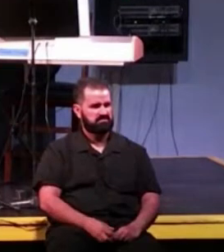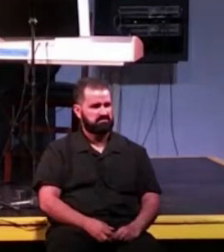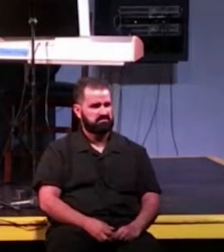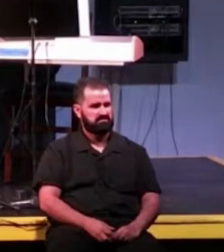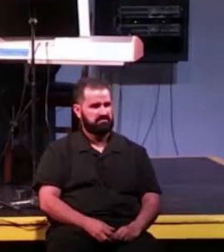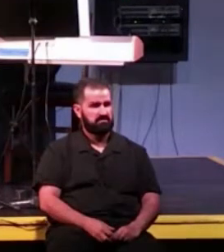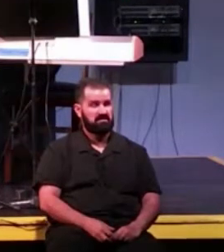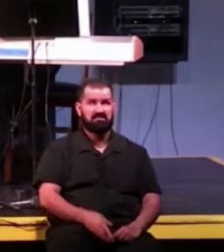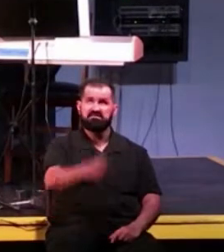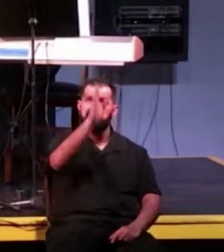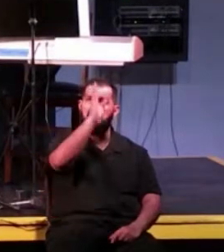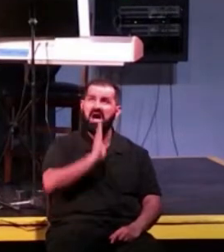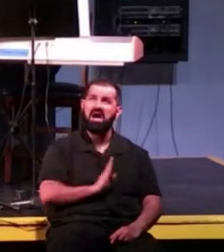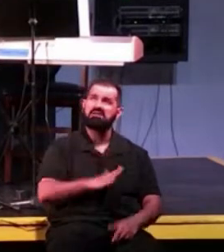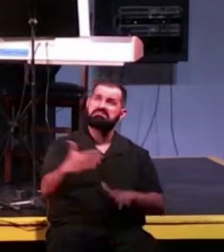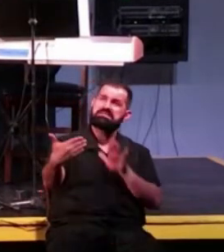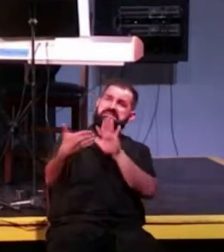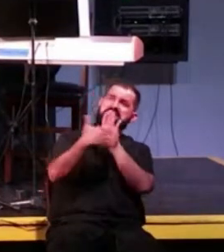God is against me.